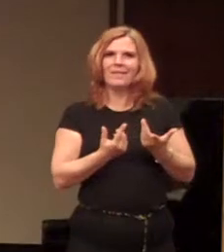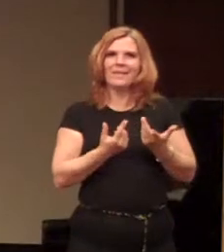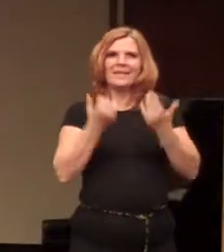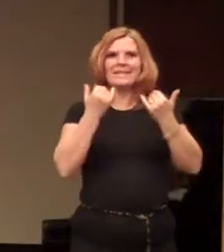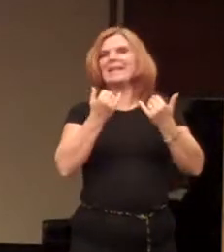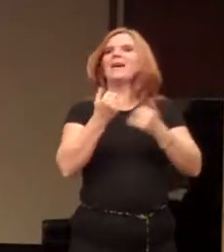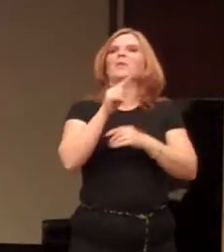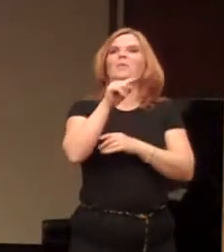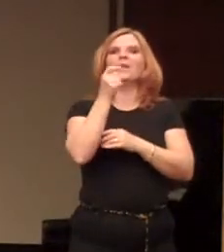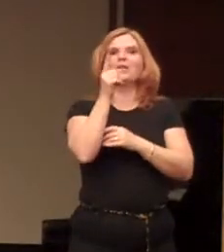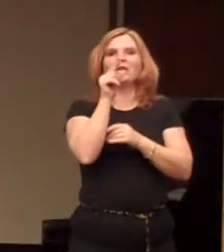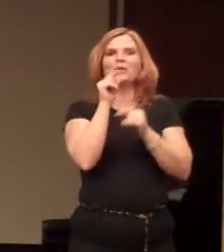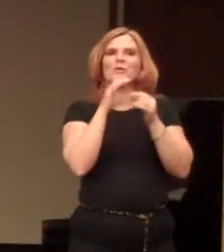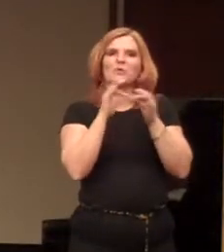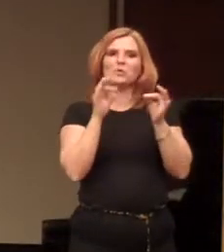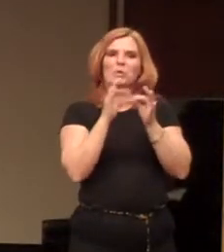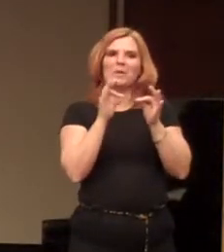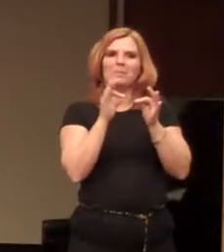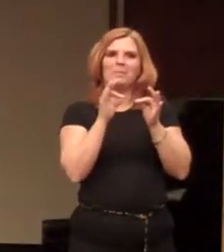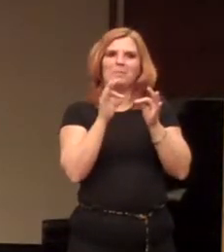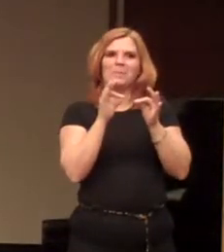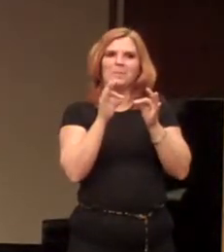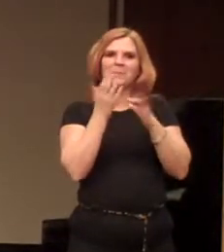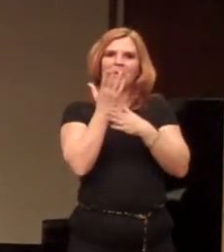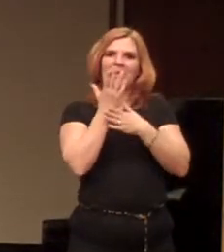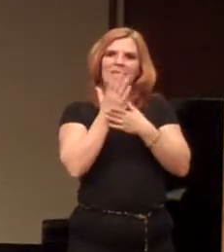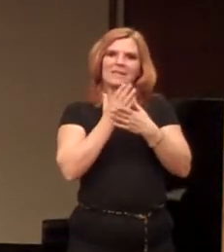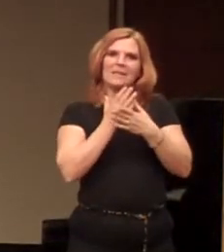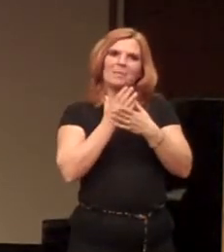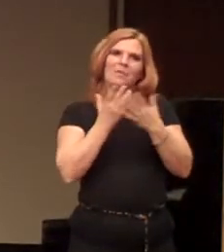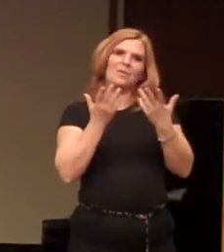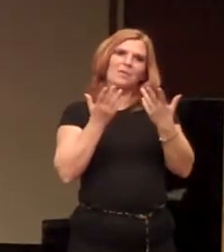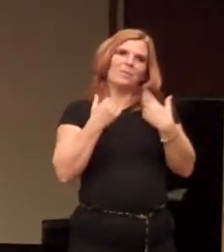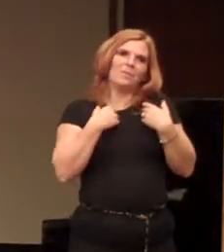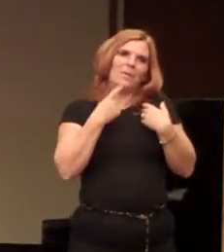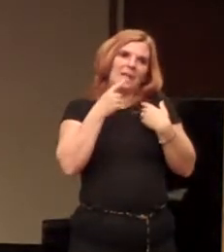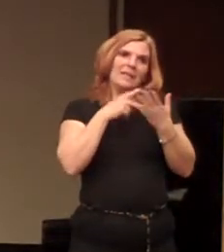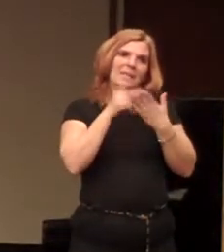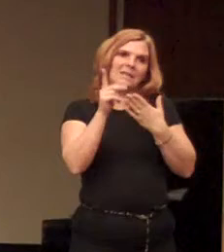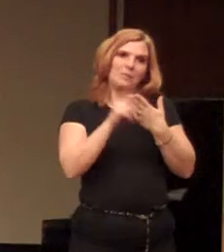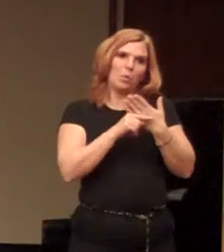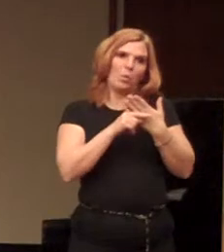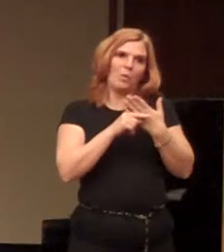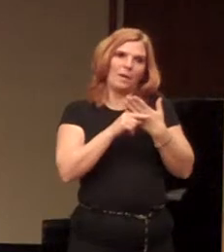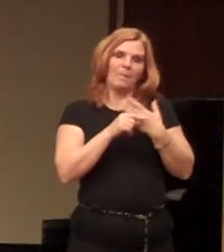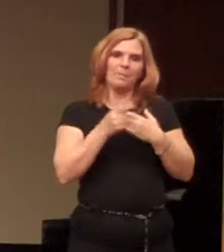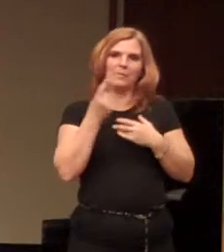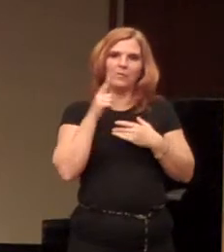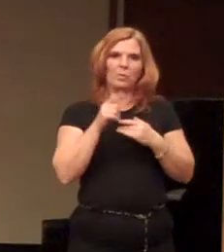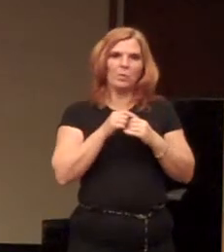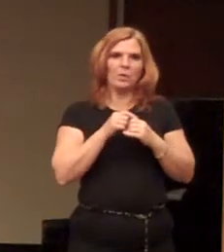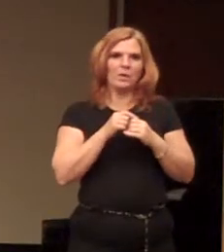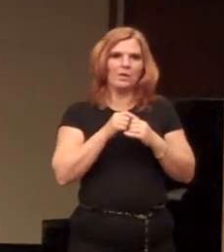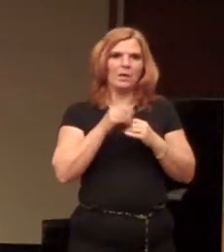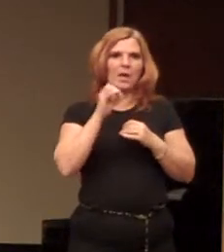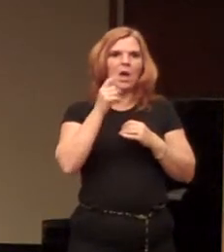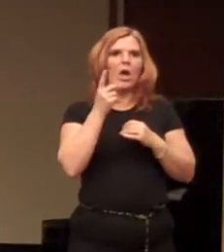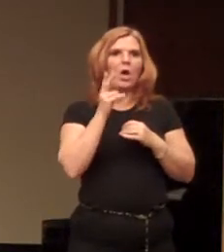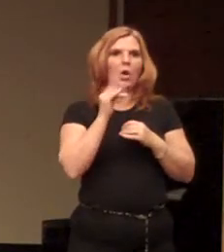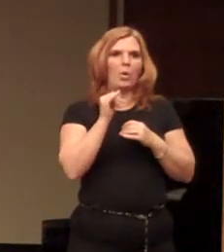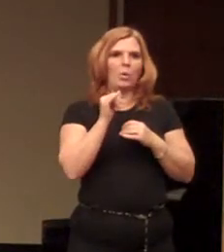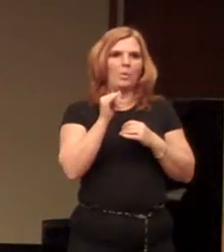talking." Now, one other little story, and I have to, if some of you get offended language, I did this program originally for Ogilvy